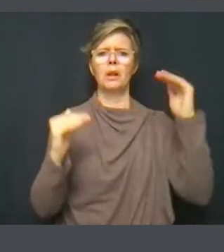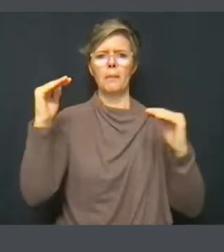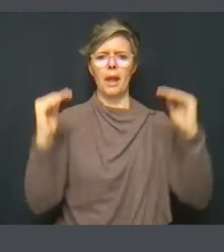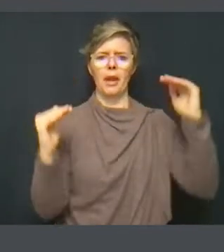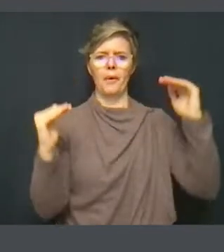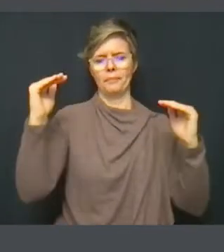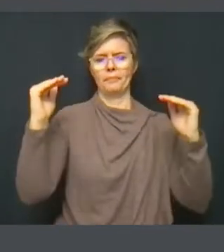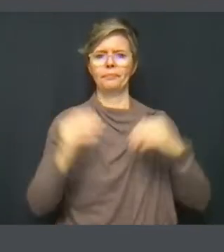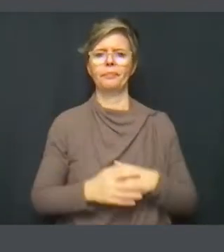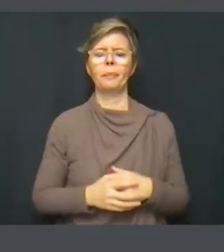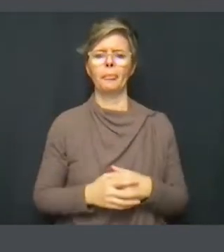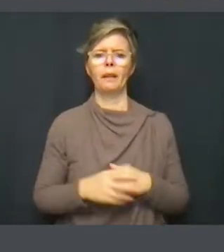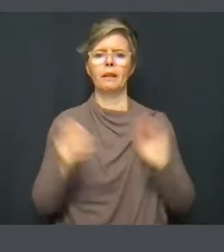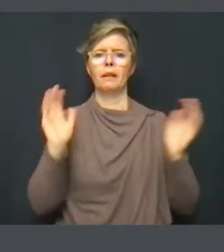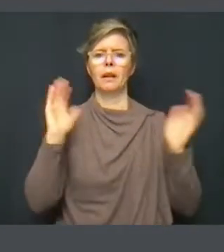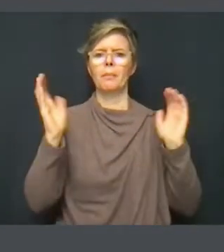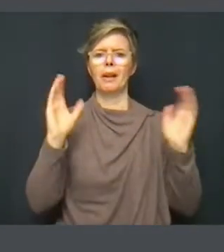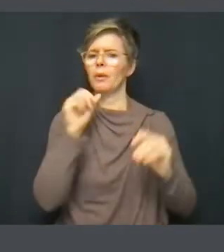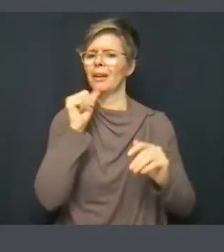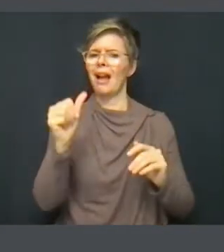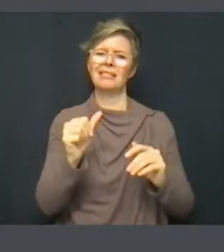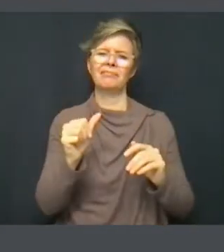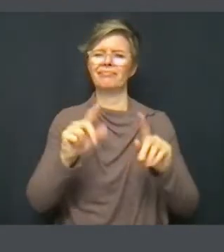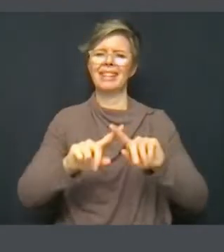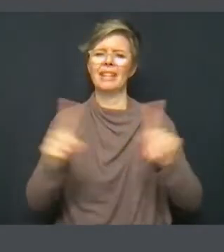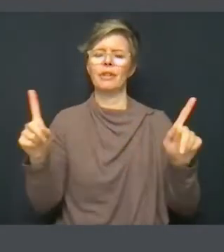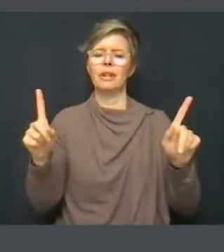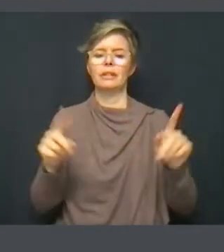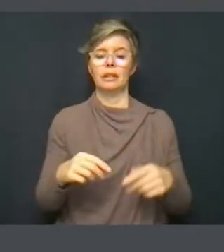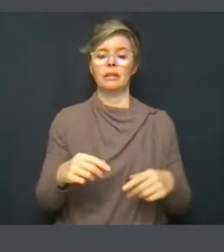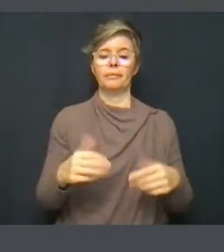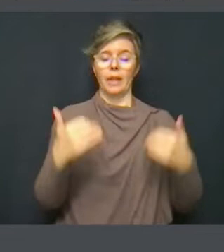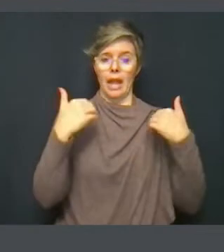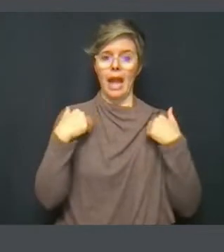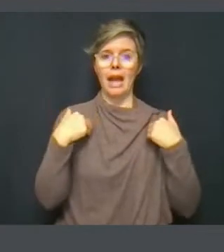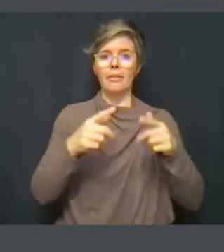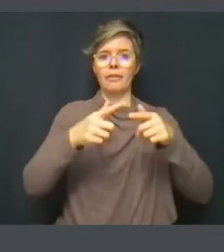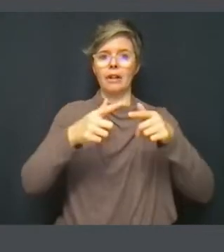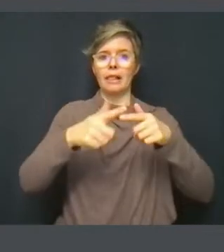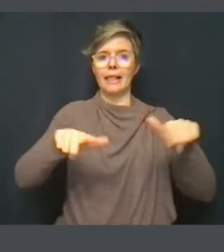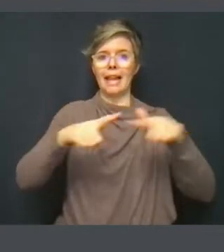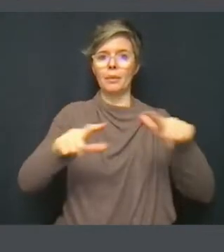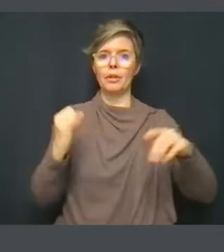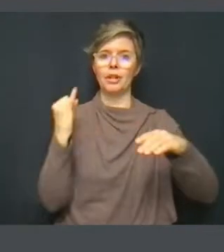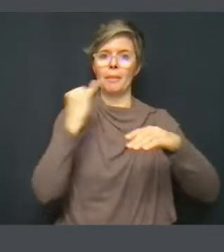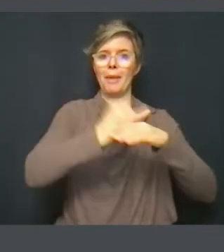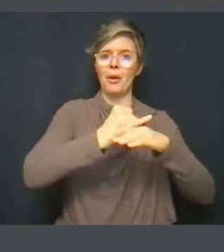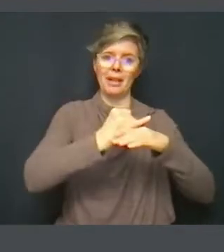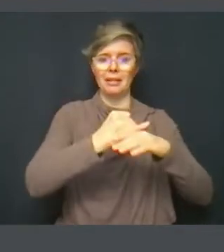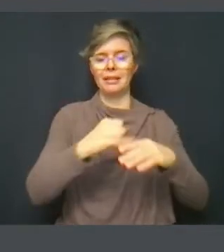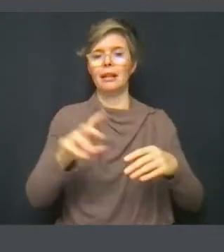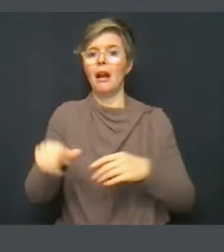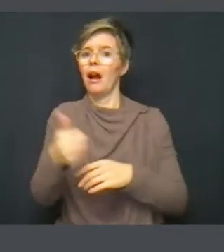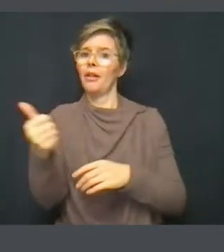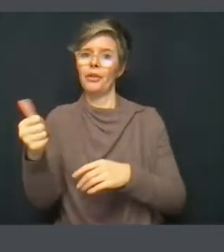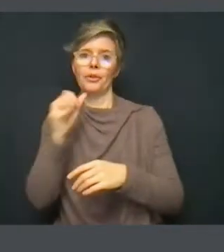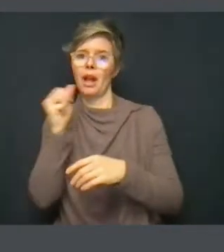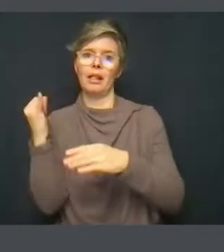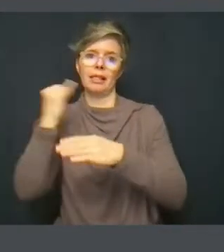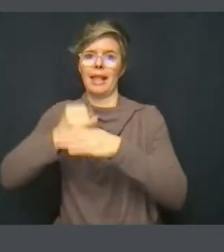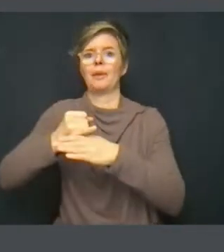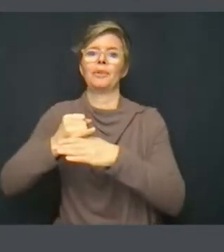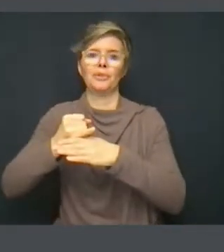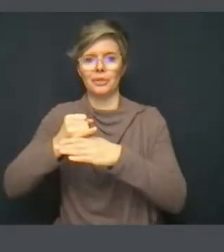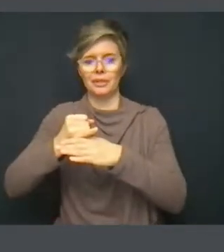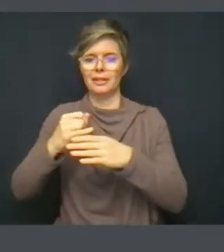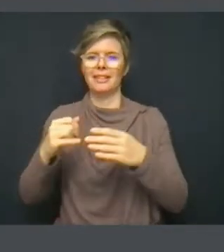the differences are not clinically significant, right? The kids with language impairments have language impairments, whether they're learning one language or they're learning more than one language, right? It's something